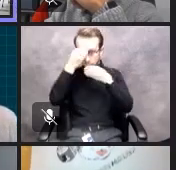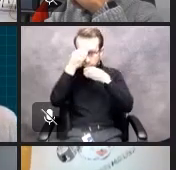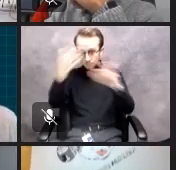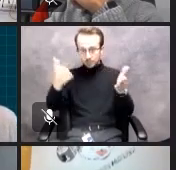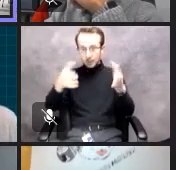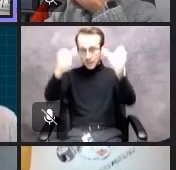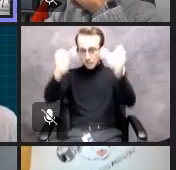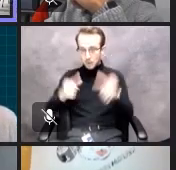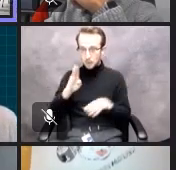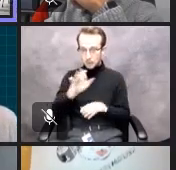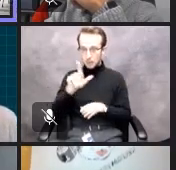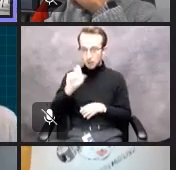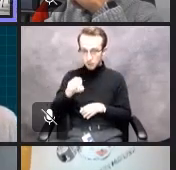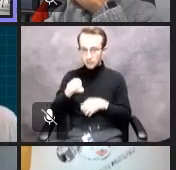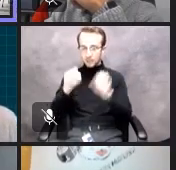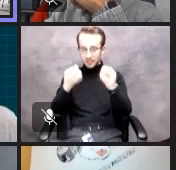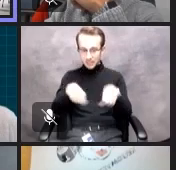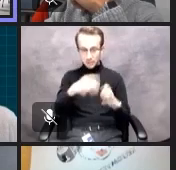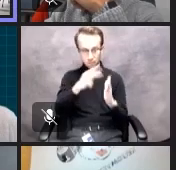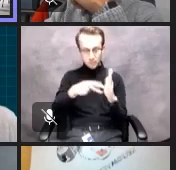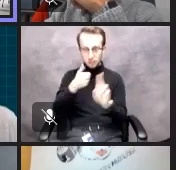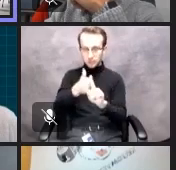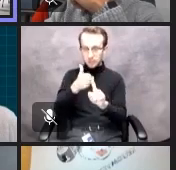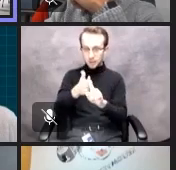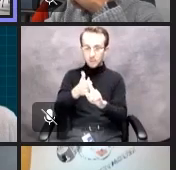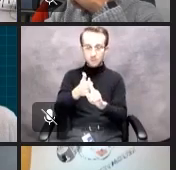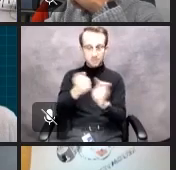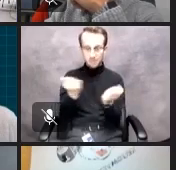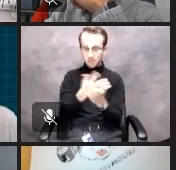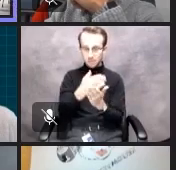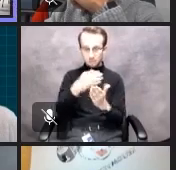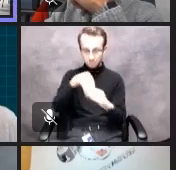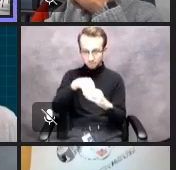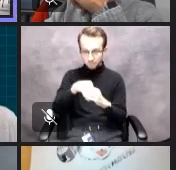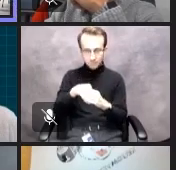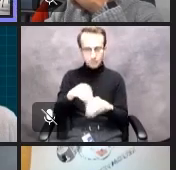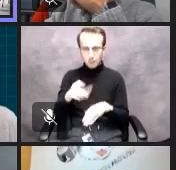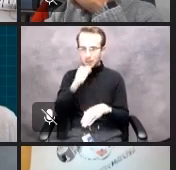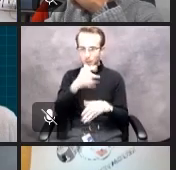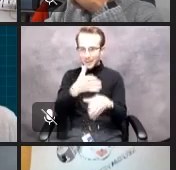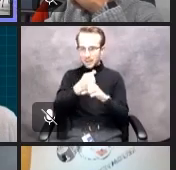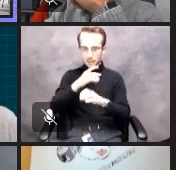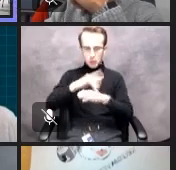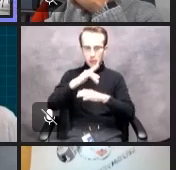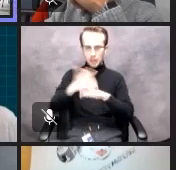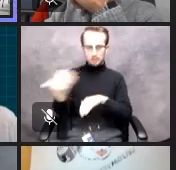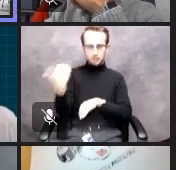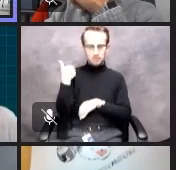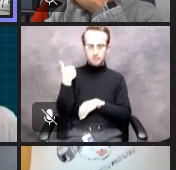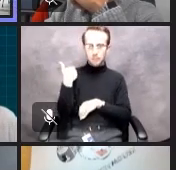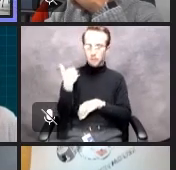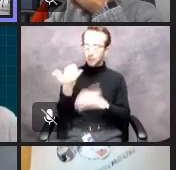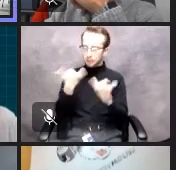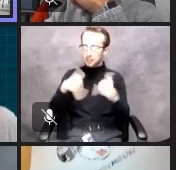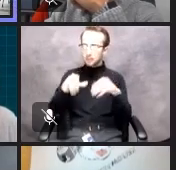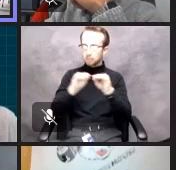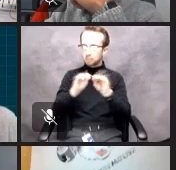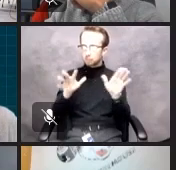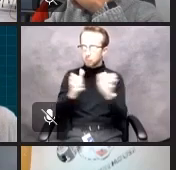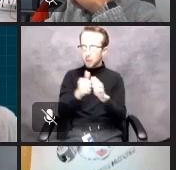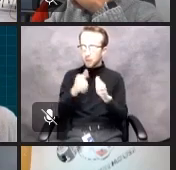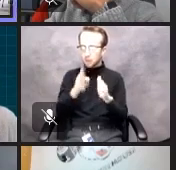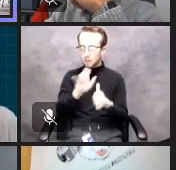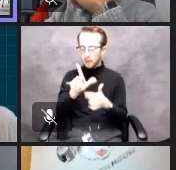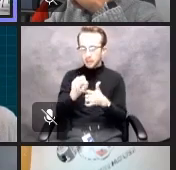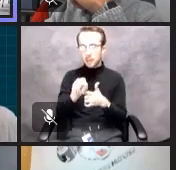them, but we don't get them as early as we did before. So there is still transparency with it, but some of the more controversial bills that